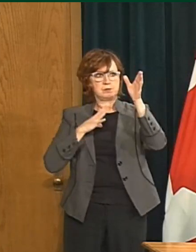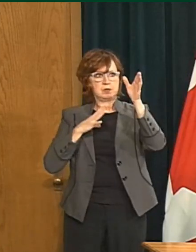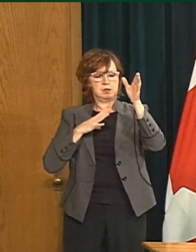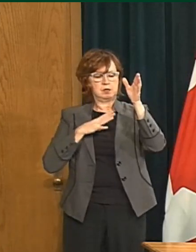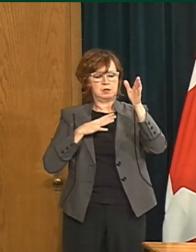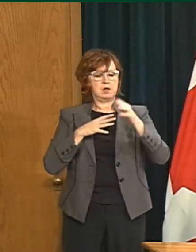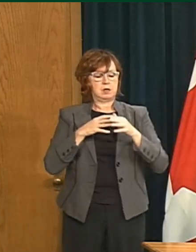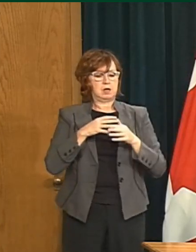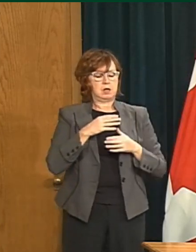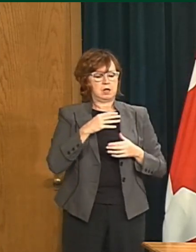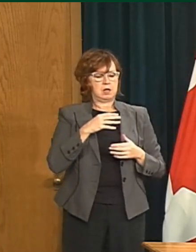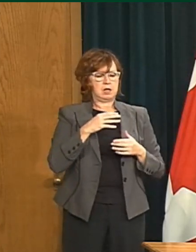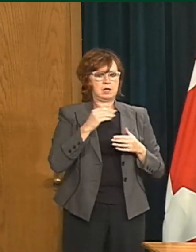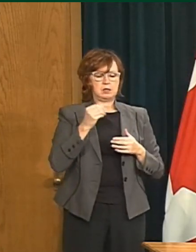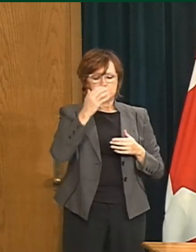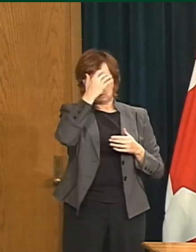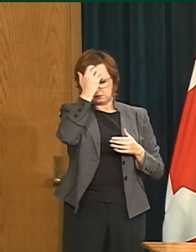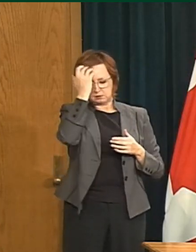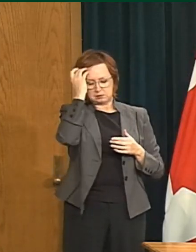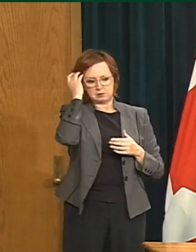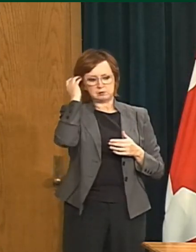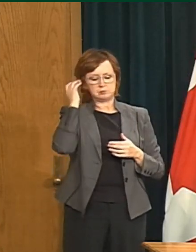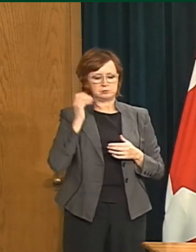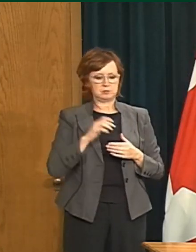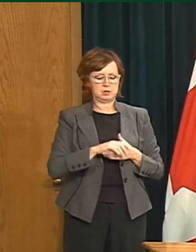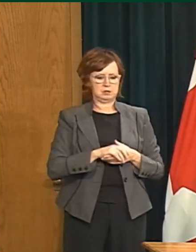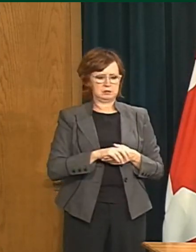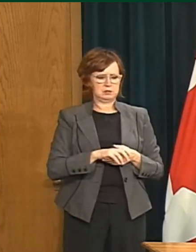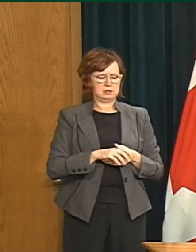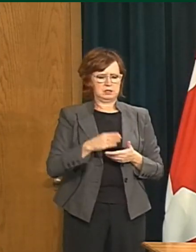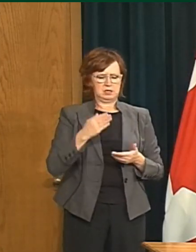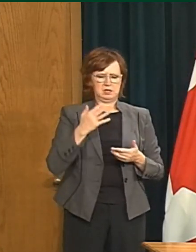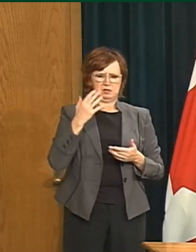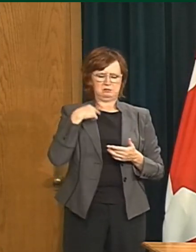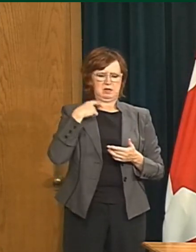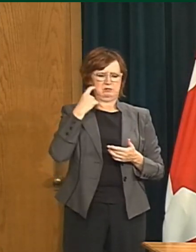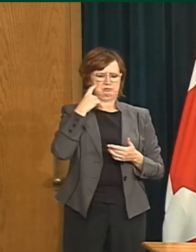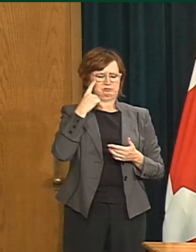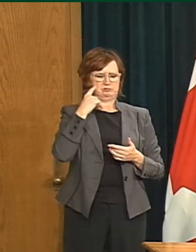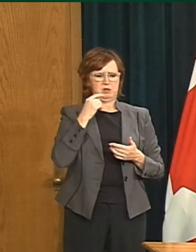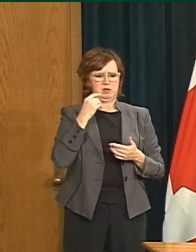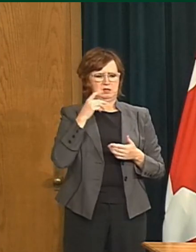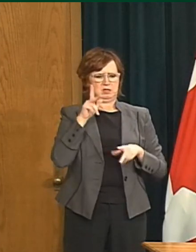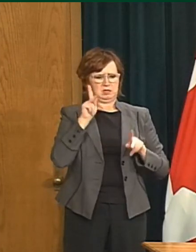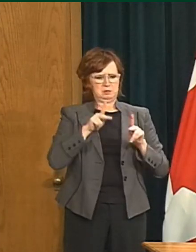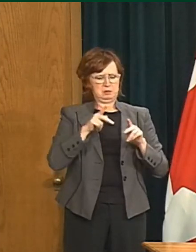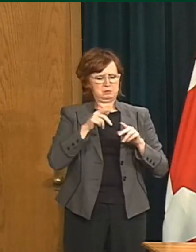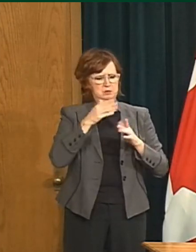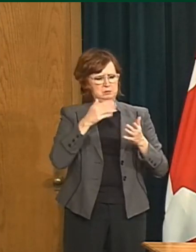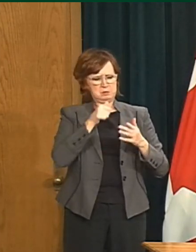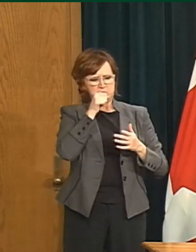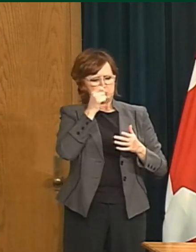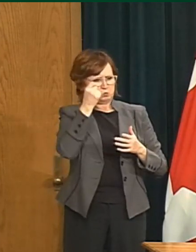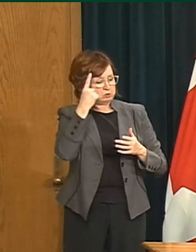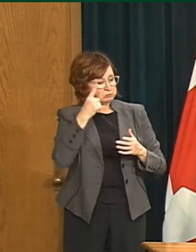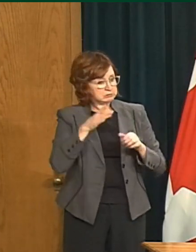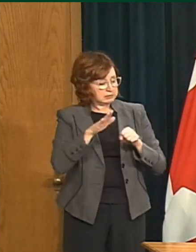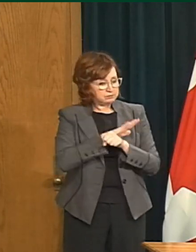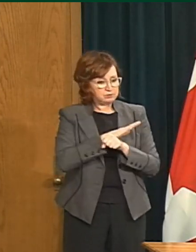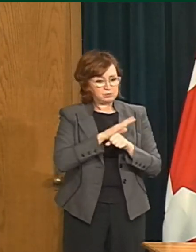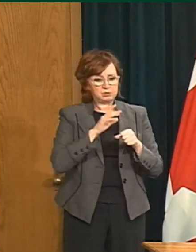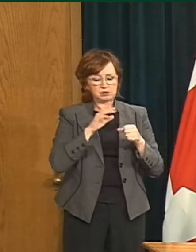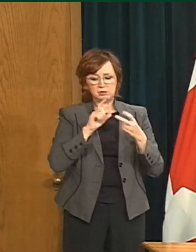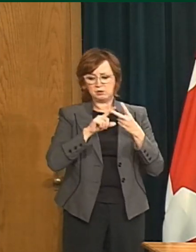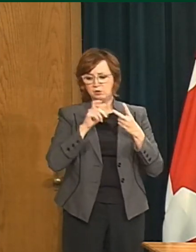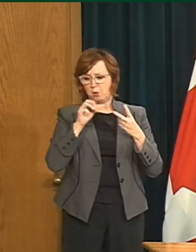there's as much skepticism or perhaps lack of understanding towards the modeling? I'm wondering if it's because we've been in such a prolonged fight